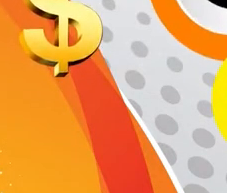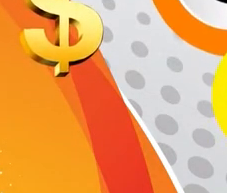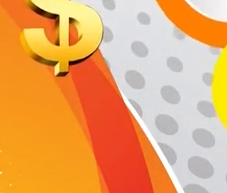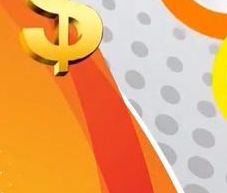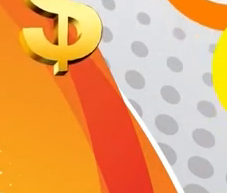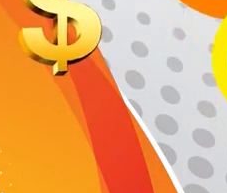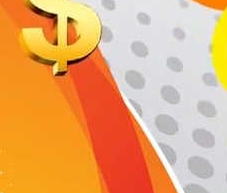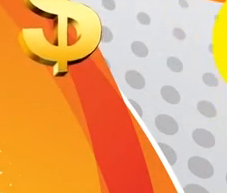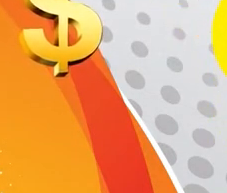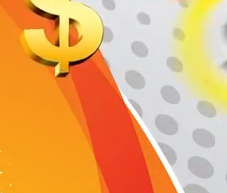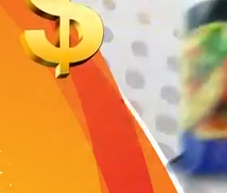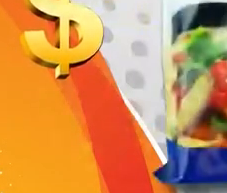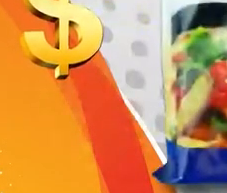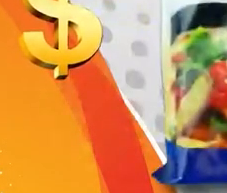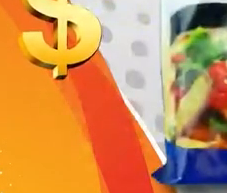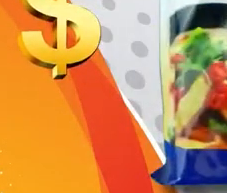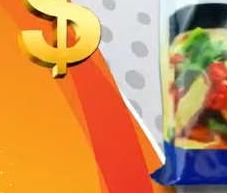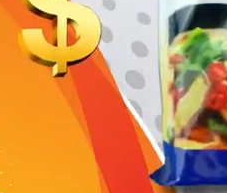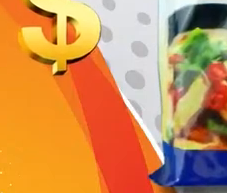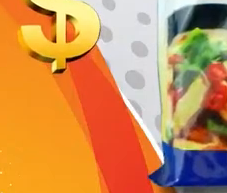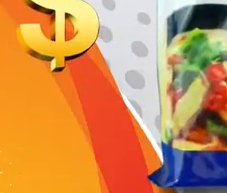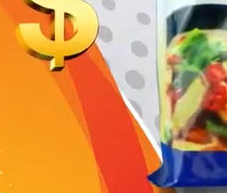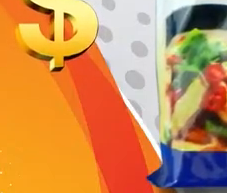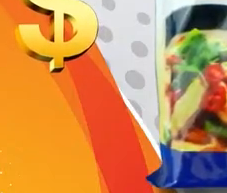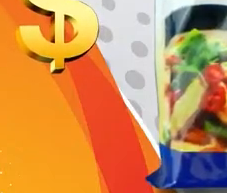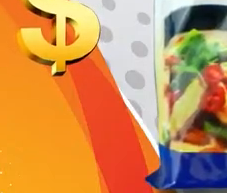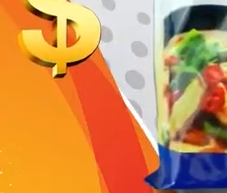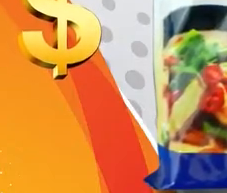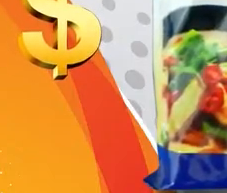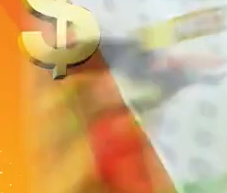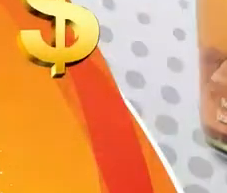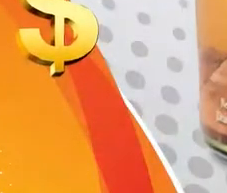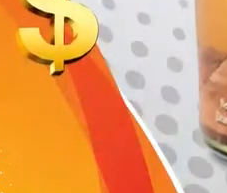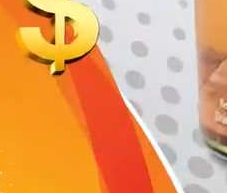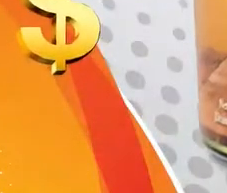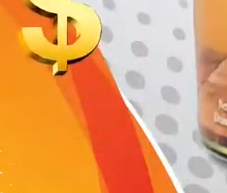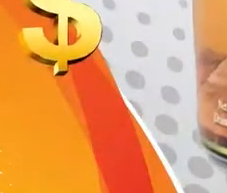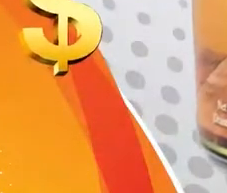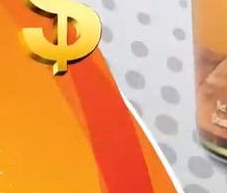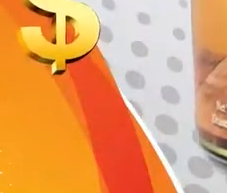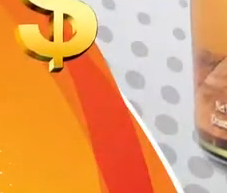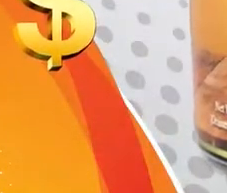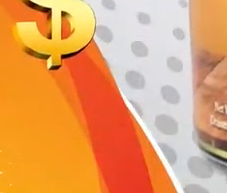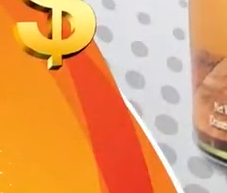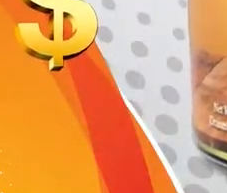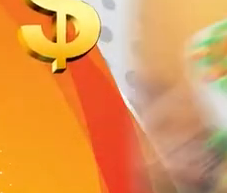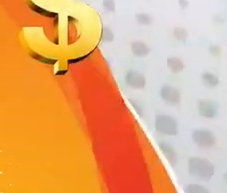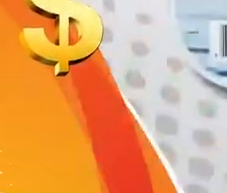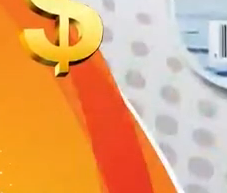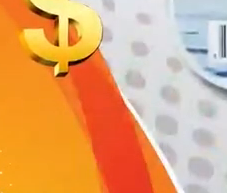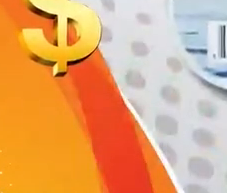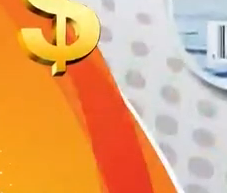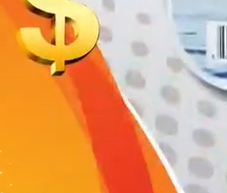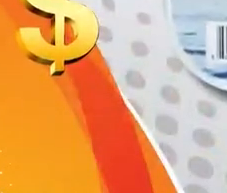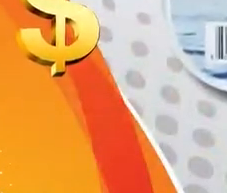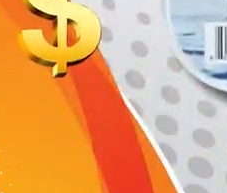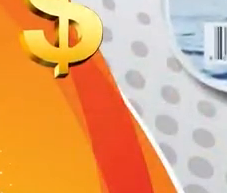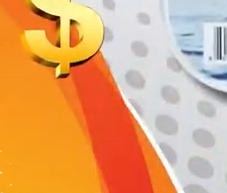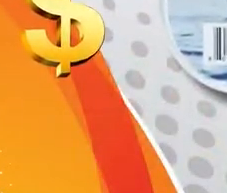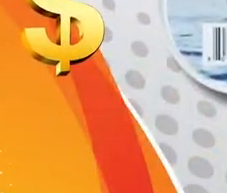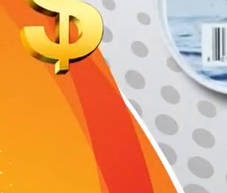are at JTA Supermarkets. Happy Coconut Milk Powder, 5 for $19.99. Maribel Peas and Carrots, 3 for $19.99. Island Pride